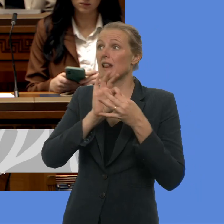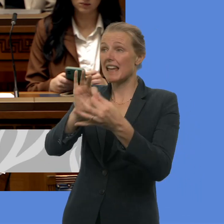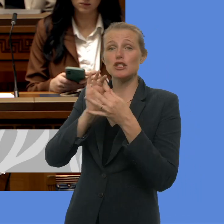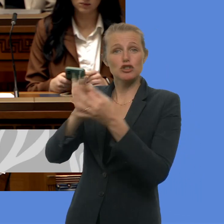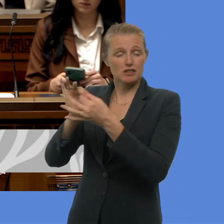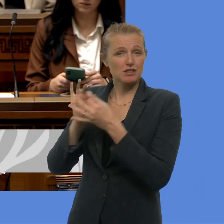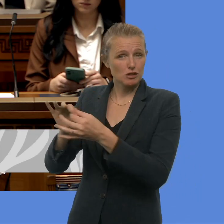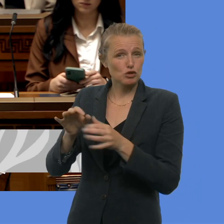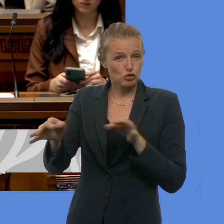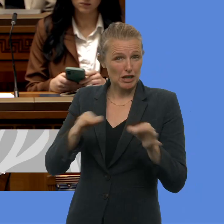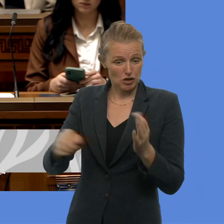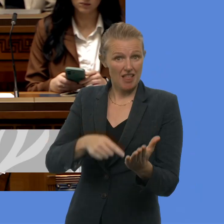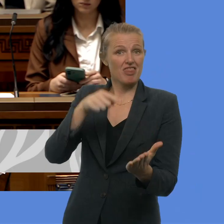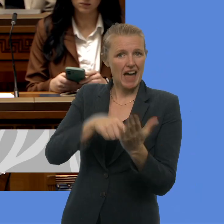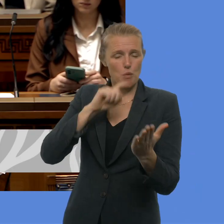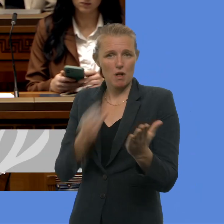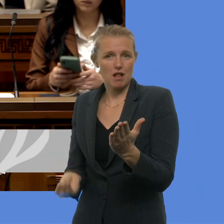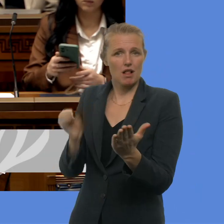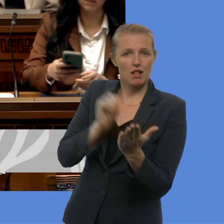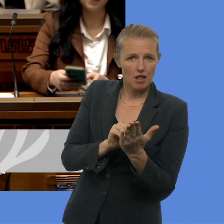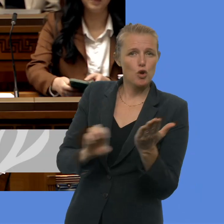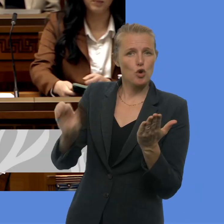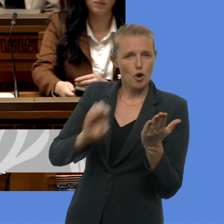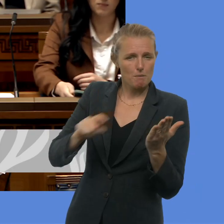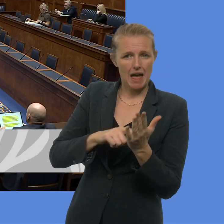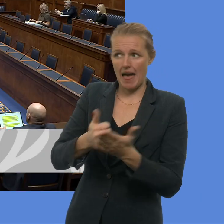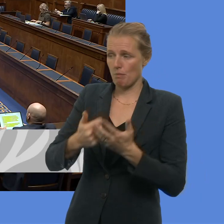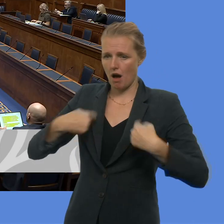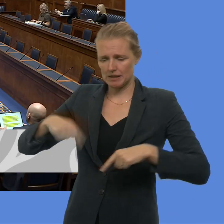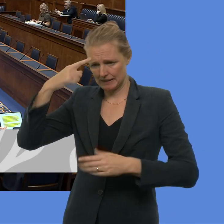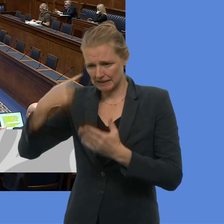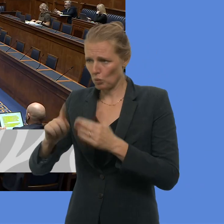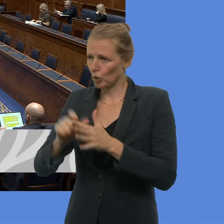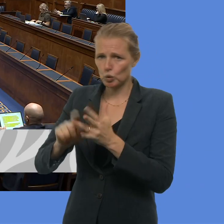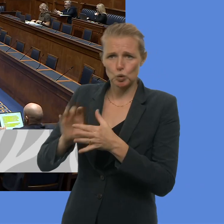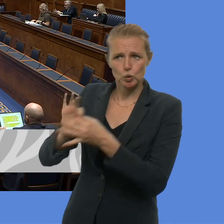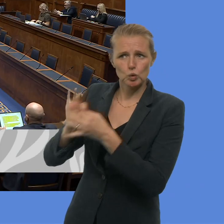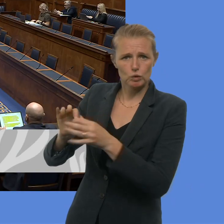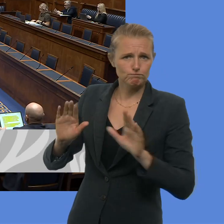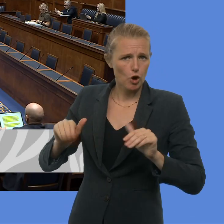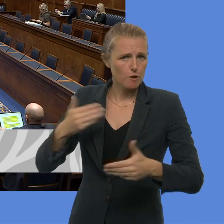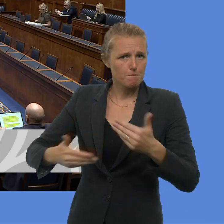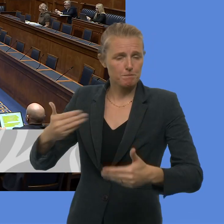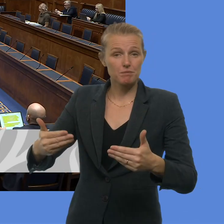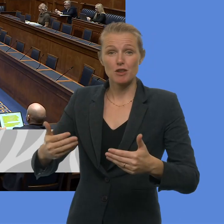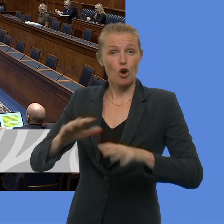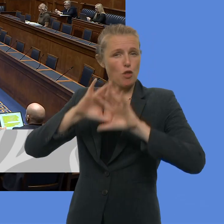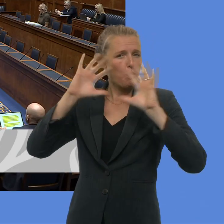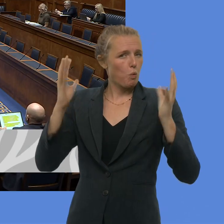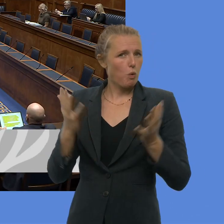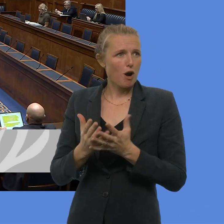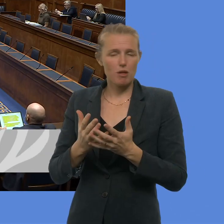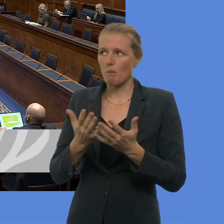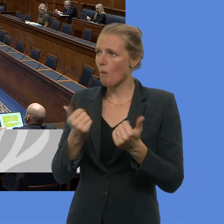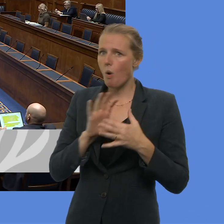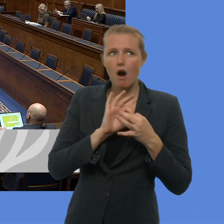executive and departmental strategies and actions. We live in an increasingly interconnected world, one where developments